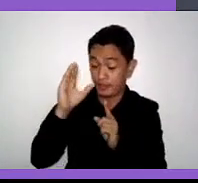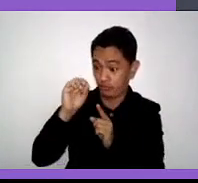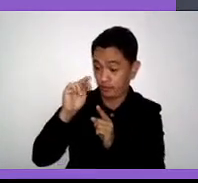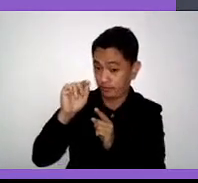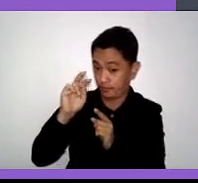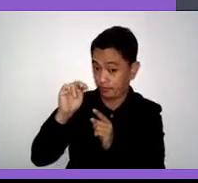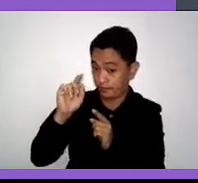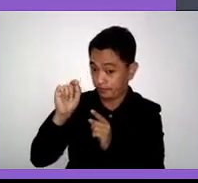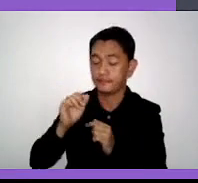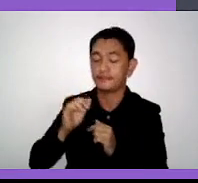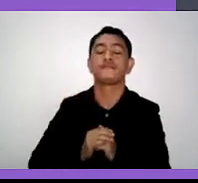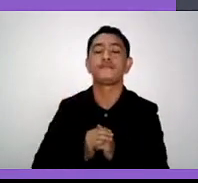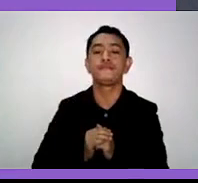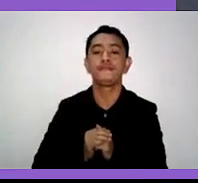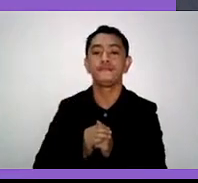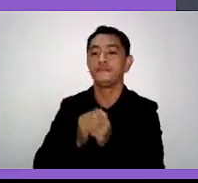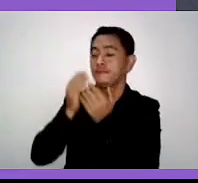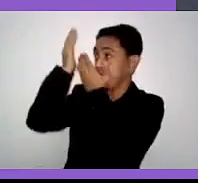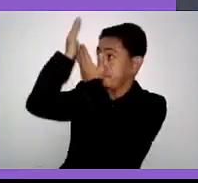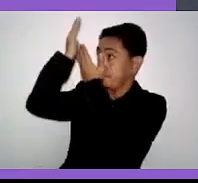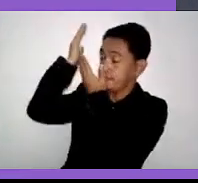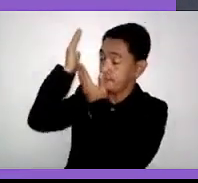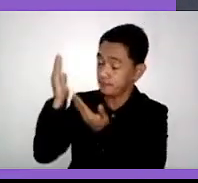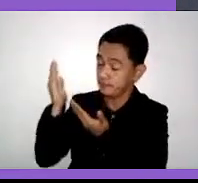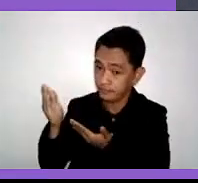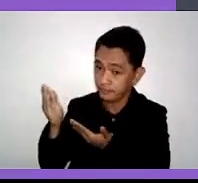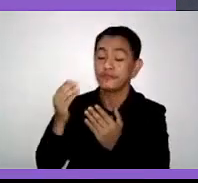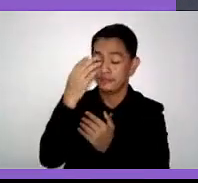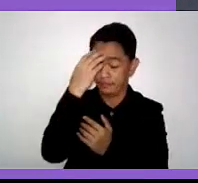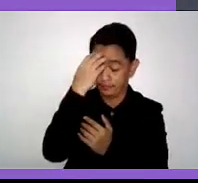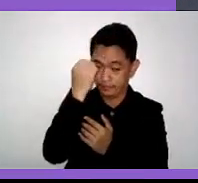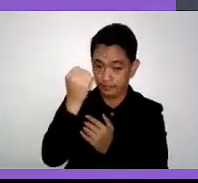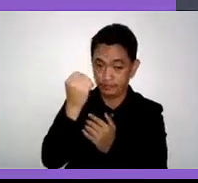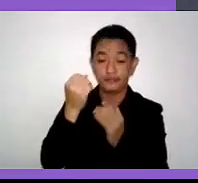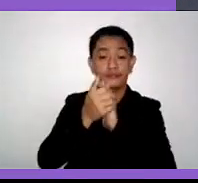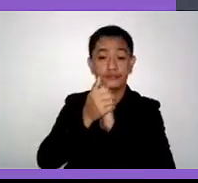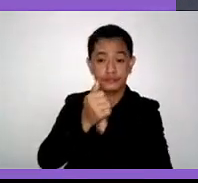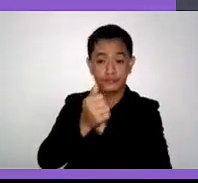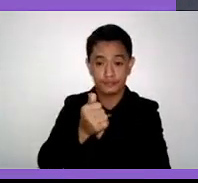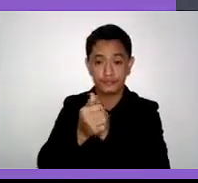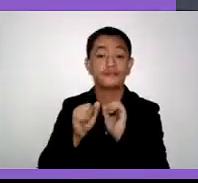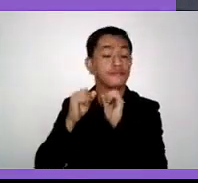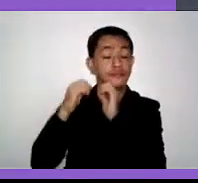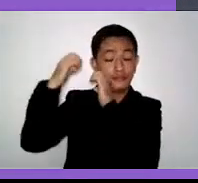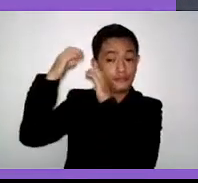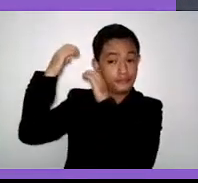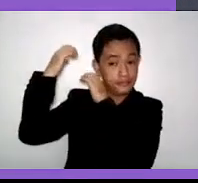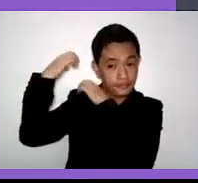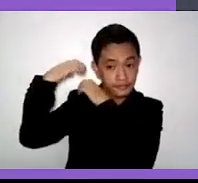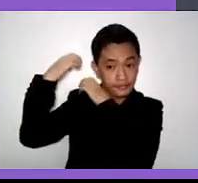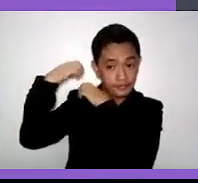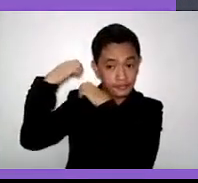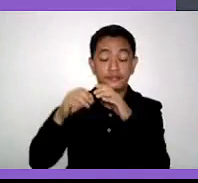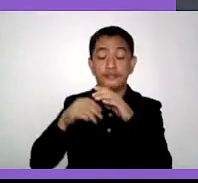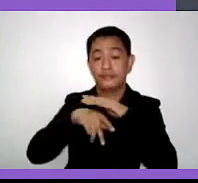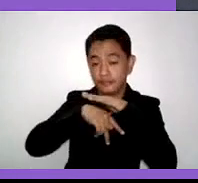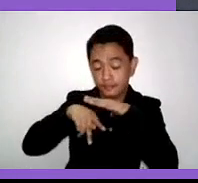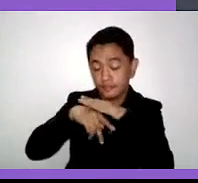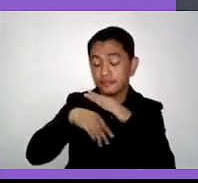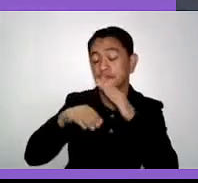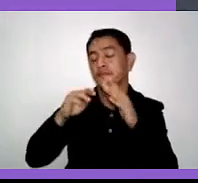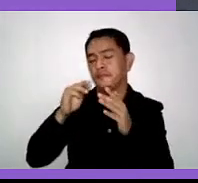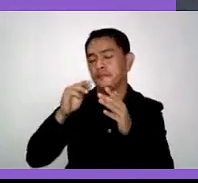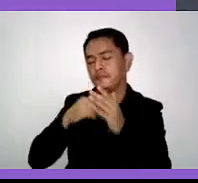Here's a list of comprehension abilities commonly expected across primary, middle, and high school levels in order